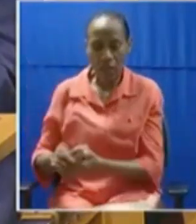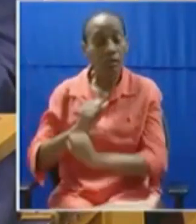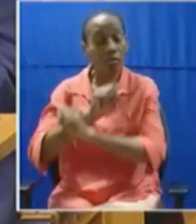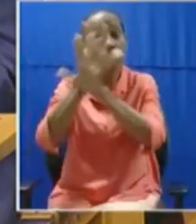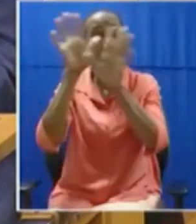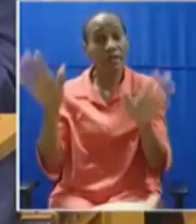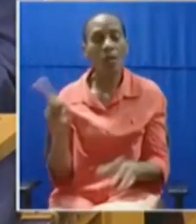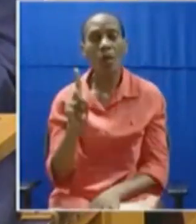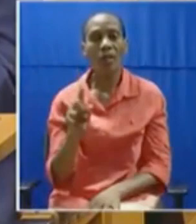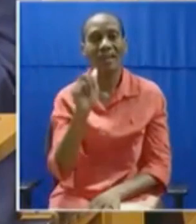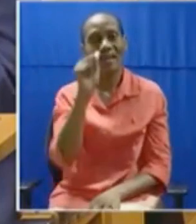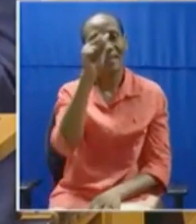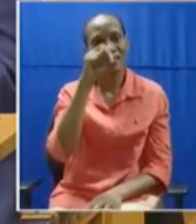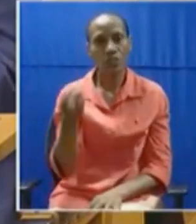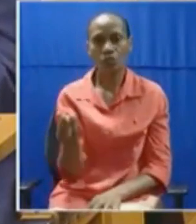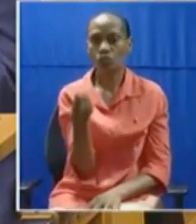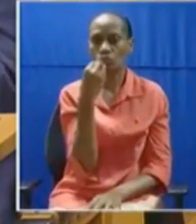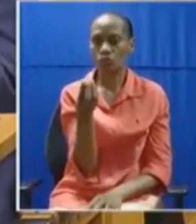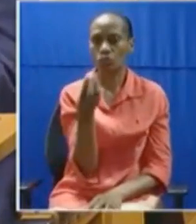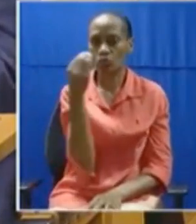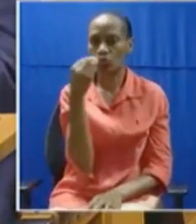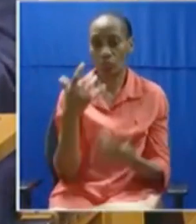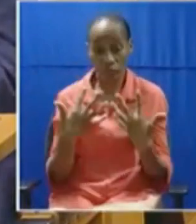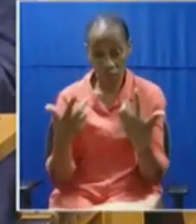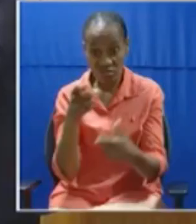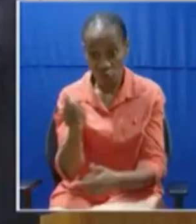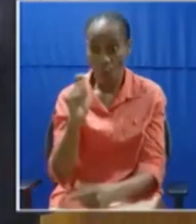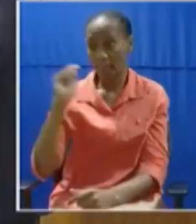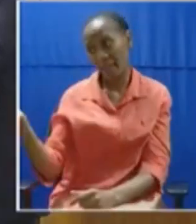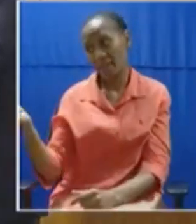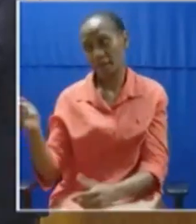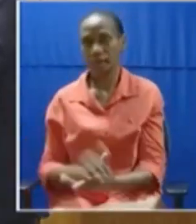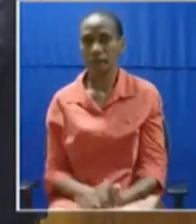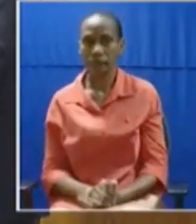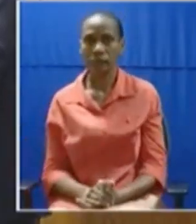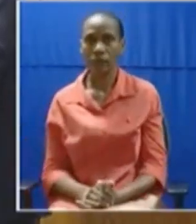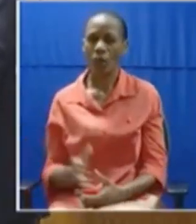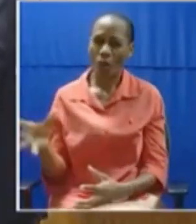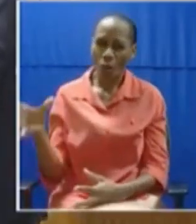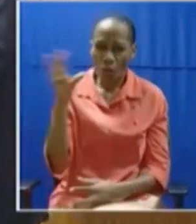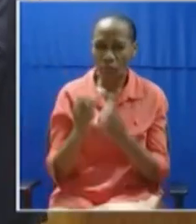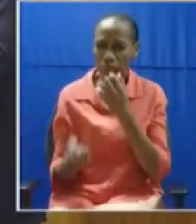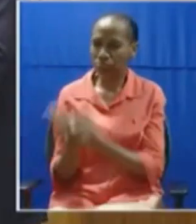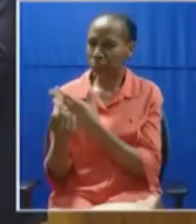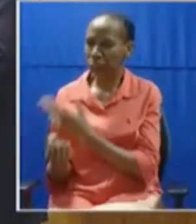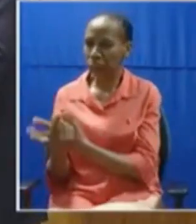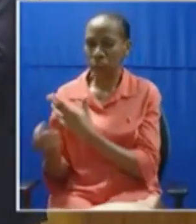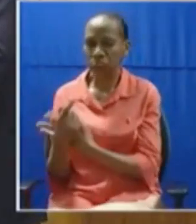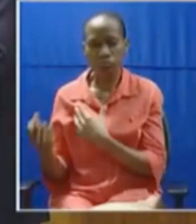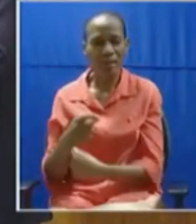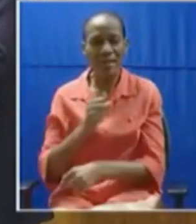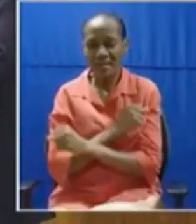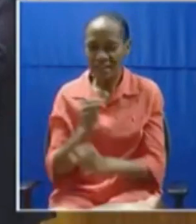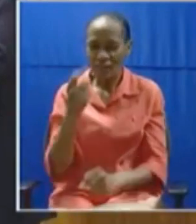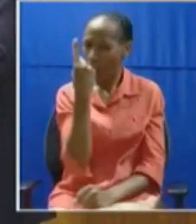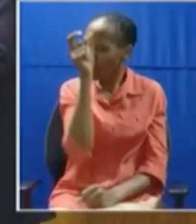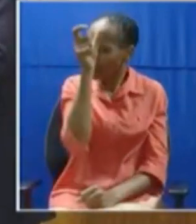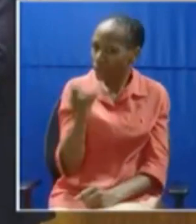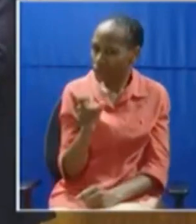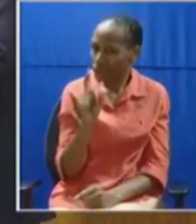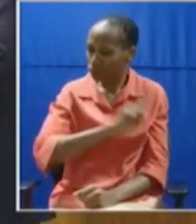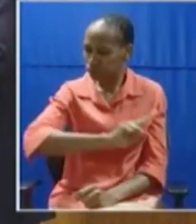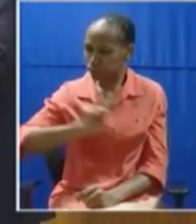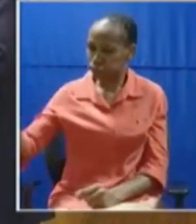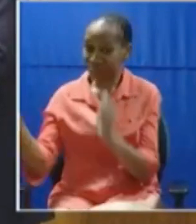ANC eats, you pay. And through it all, no one, not one person, has gone to